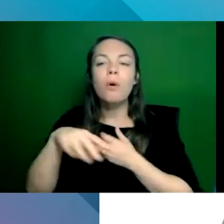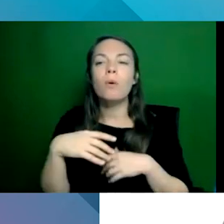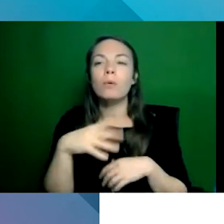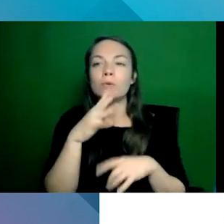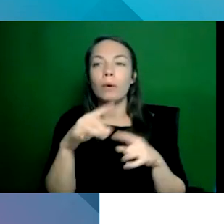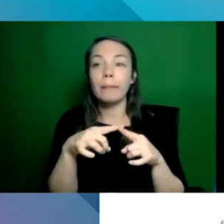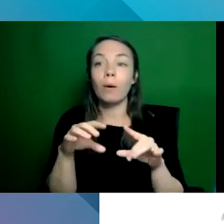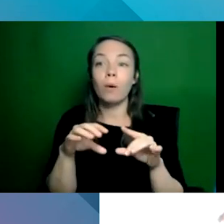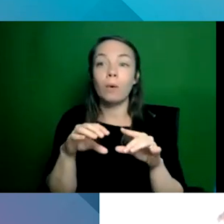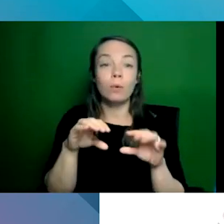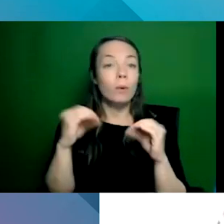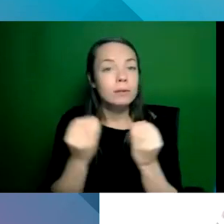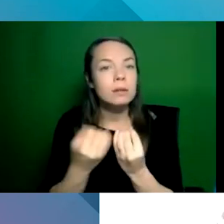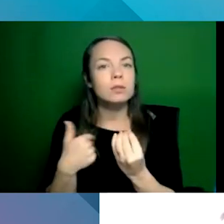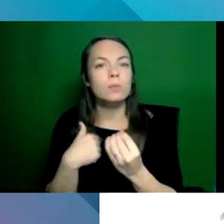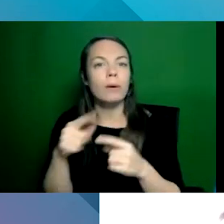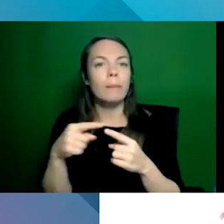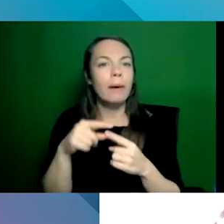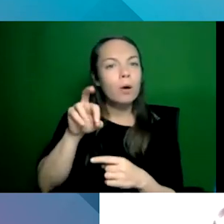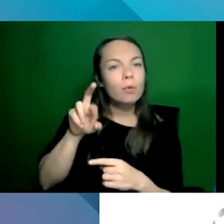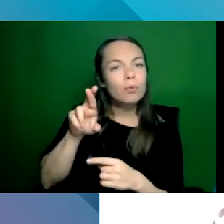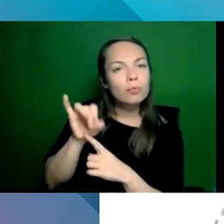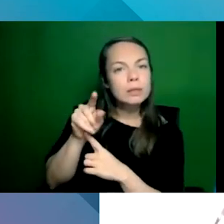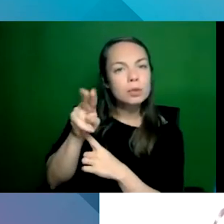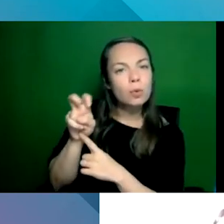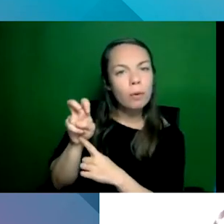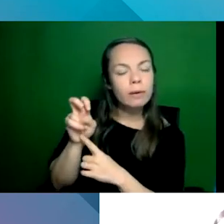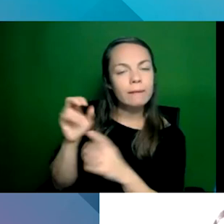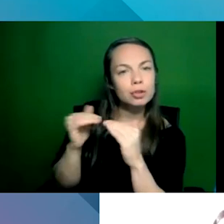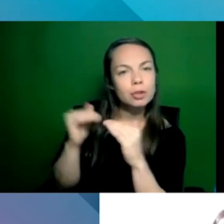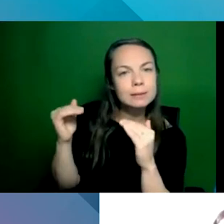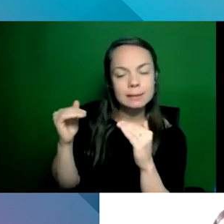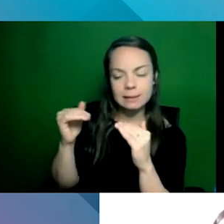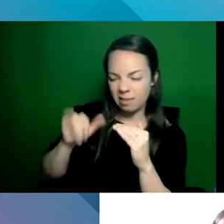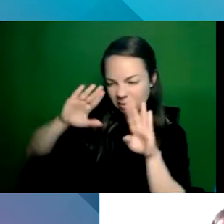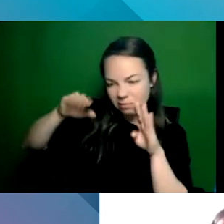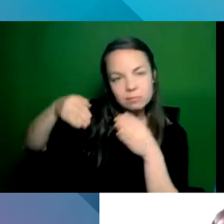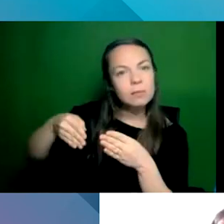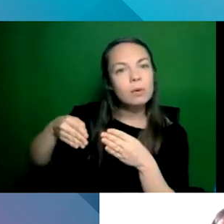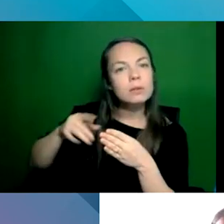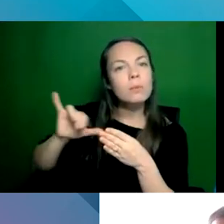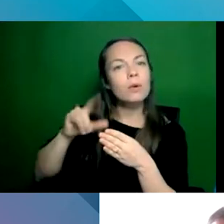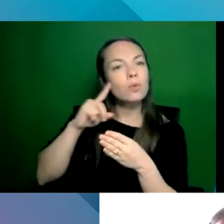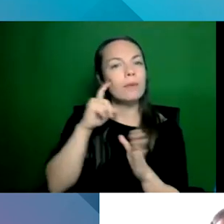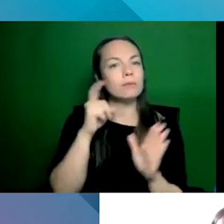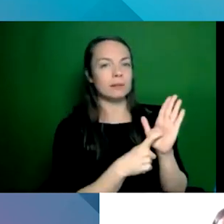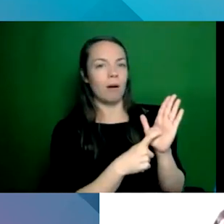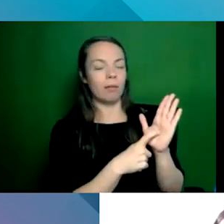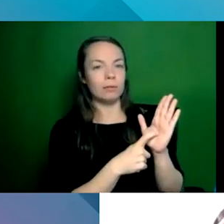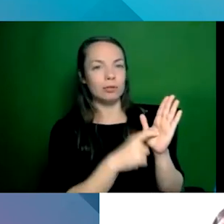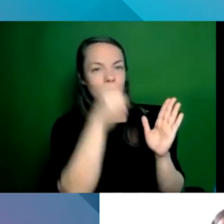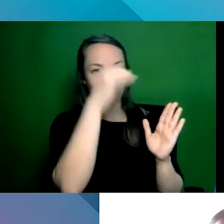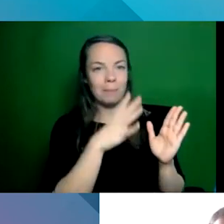restorative justice and about centering these things, we also have to acknowledge that men, because I also read the